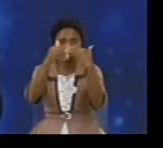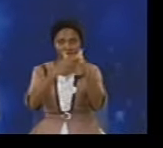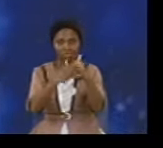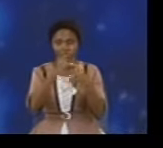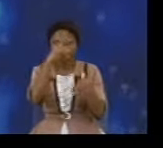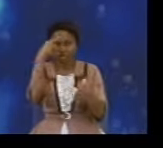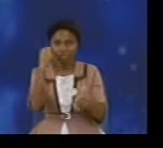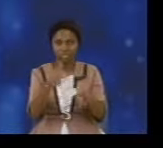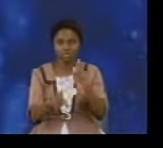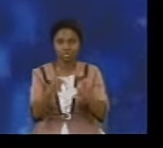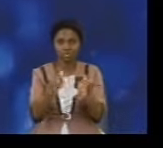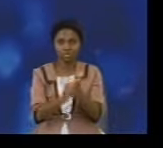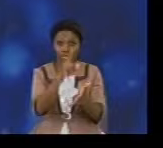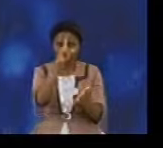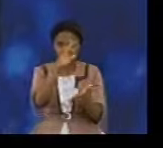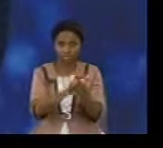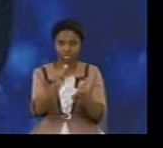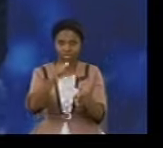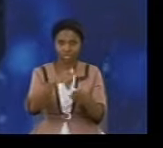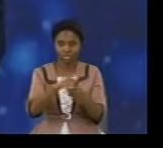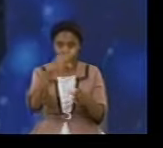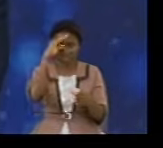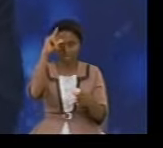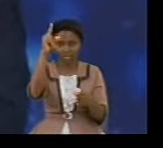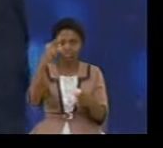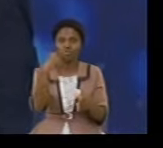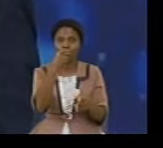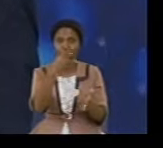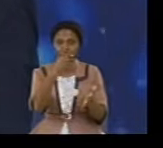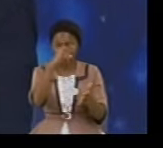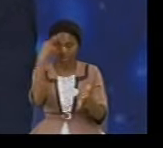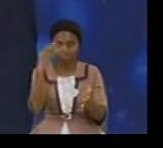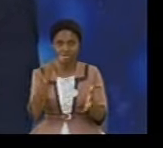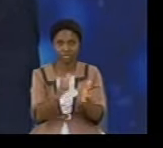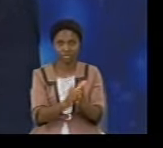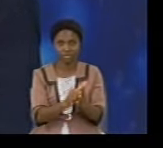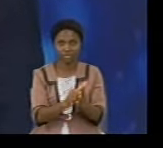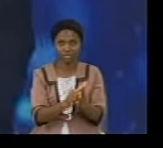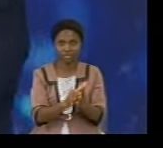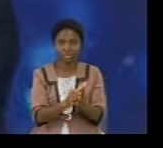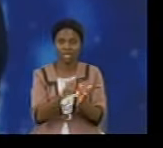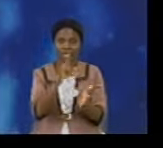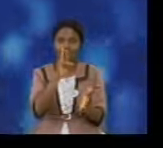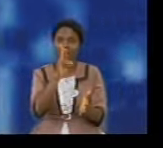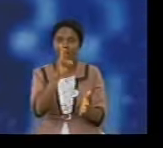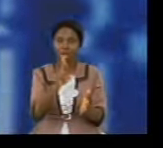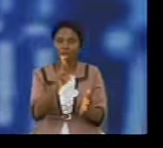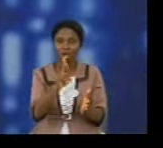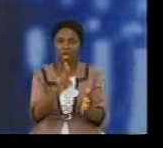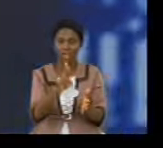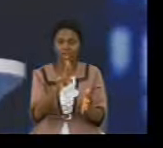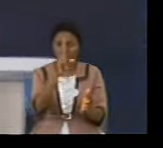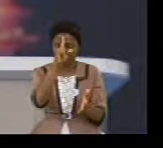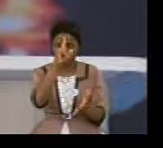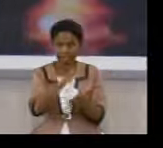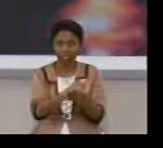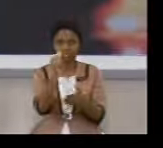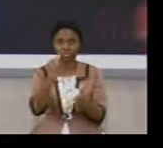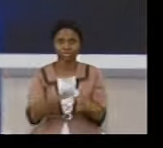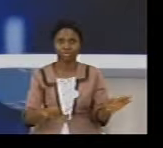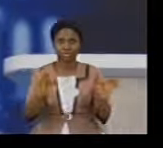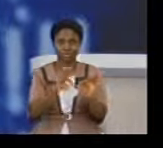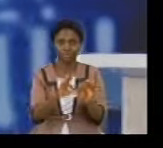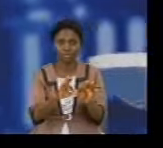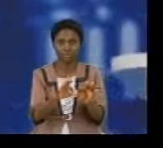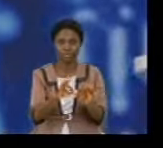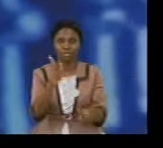that trust in him, who because of that are trustworthy, and the people that have faith in